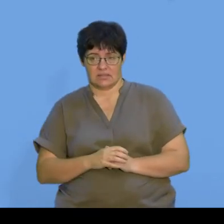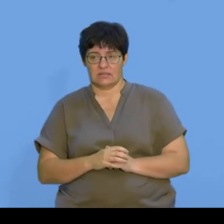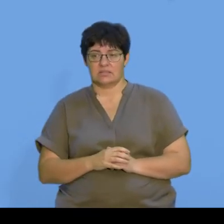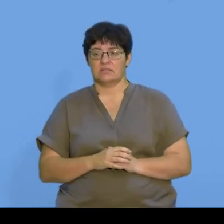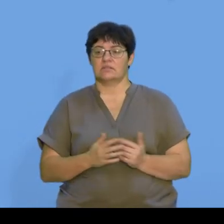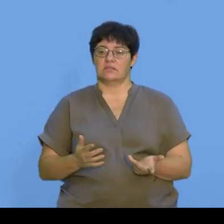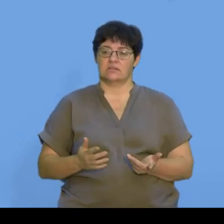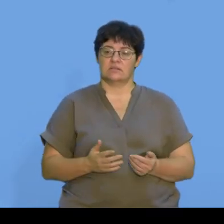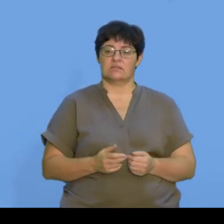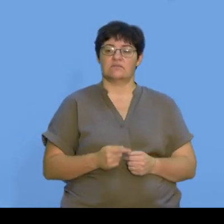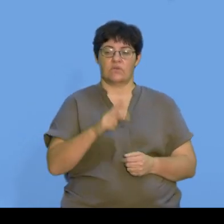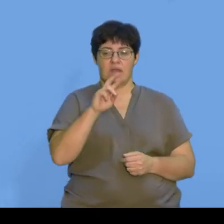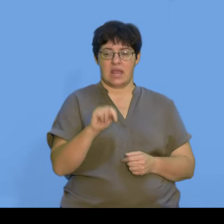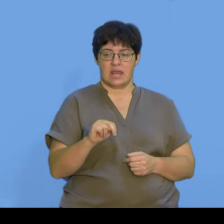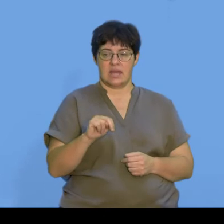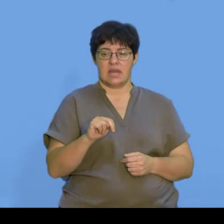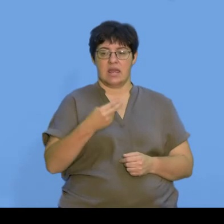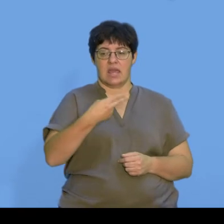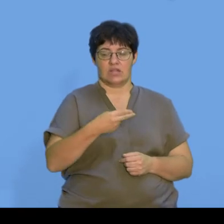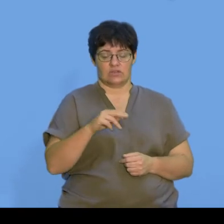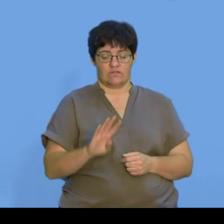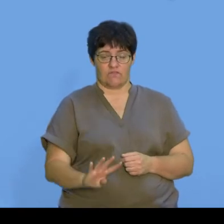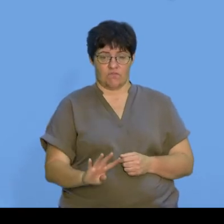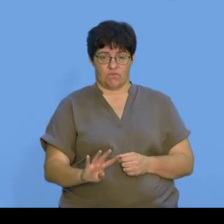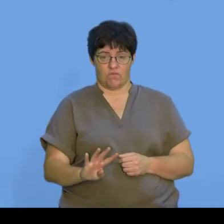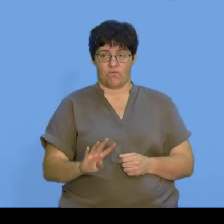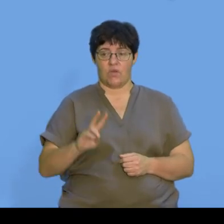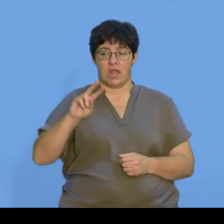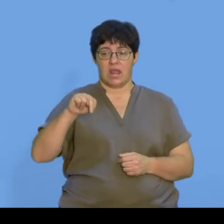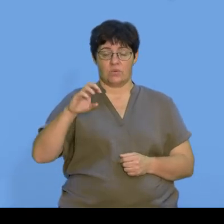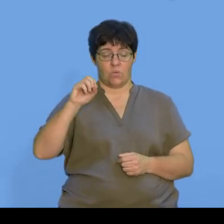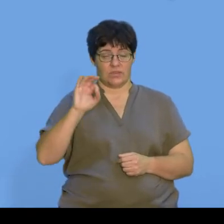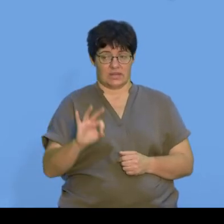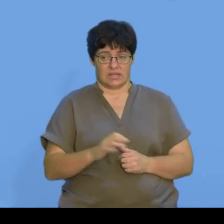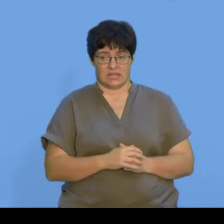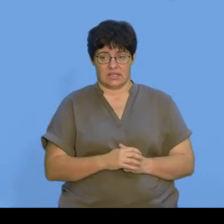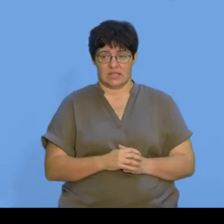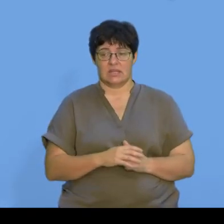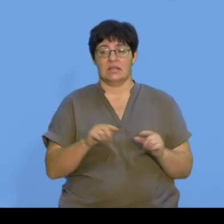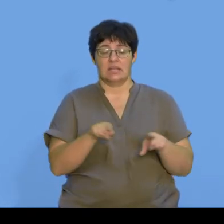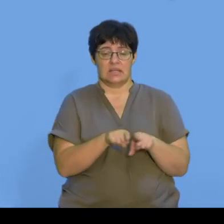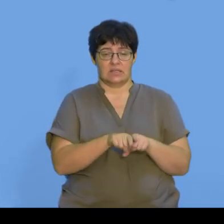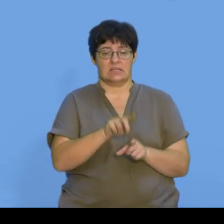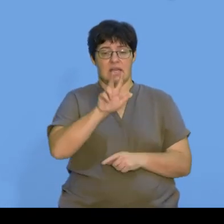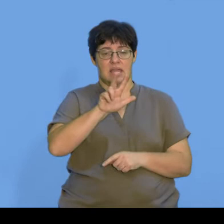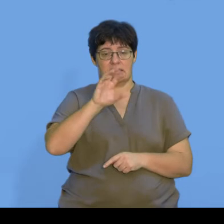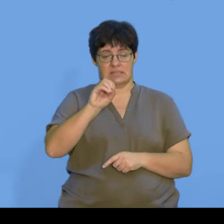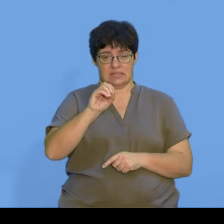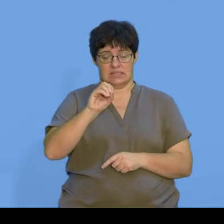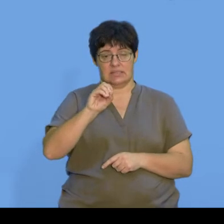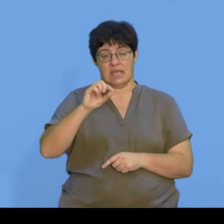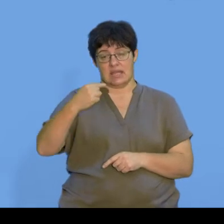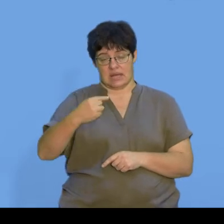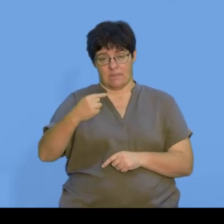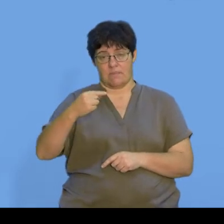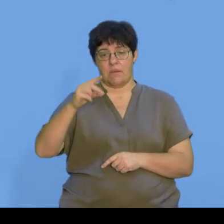so the molar mass of ammonium nitrate, NH4 NO3, is equals to 80 grams per mole.